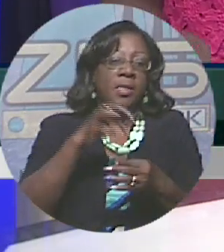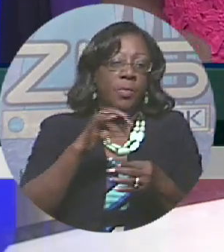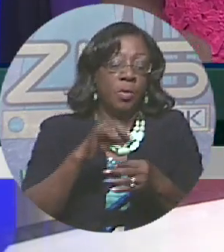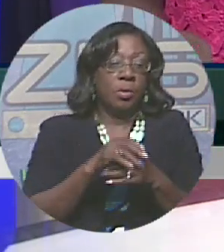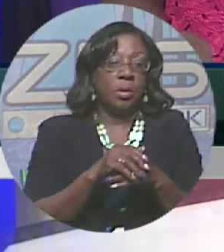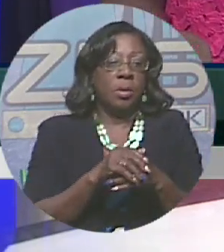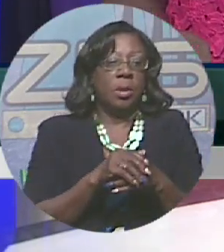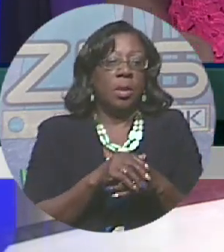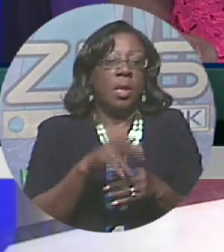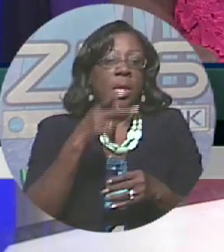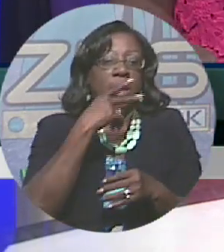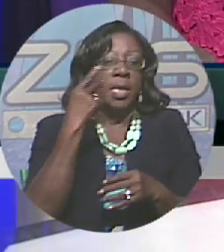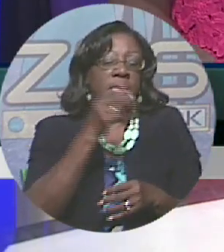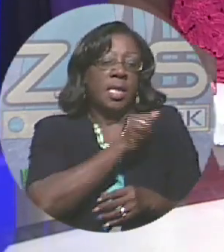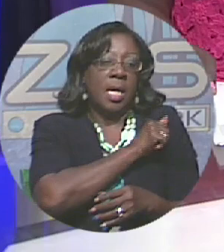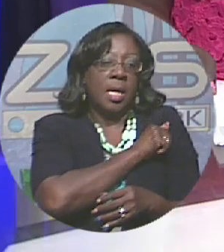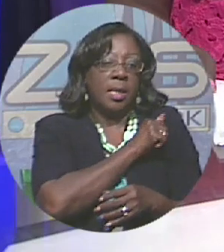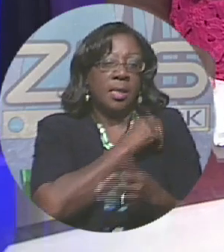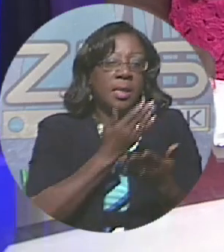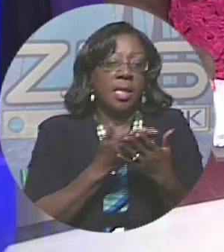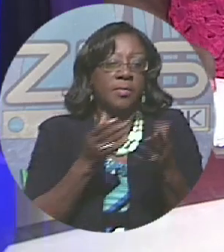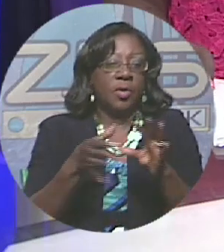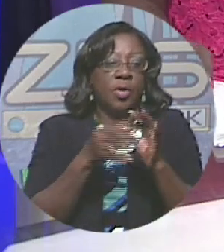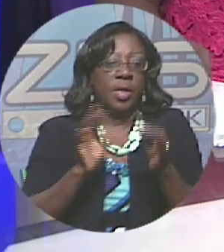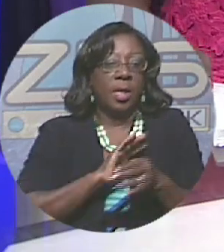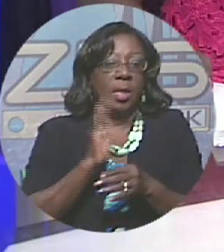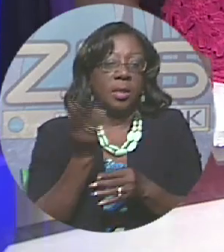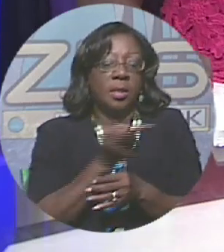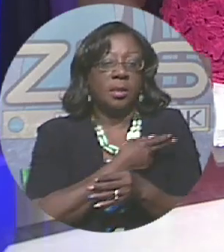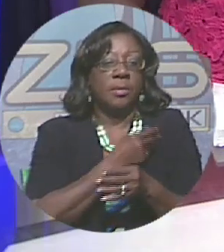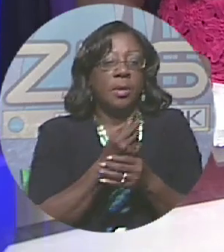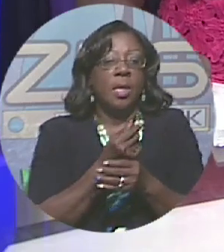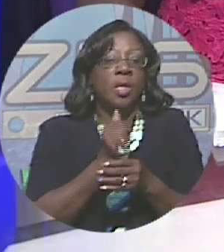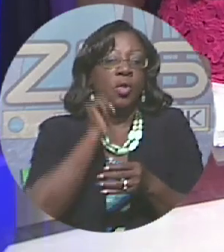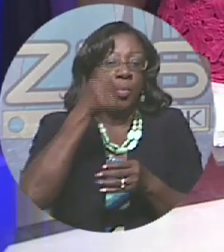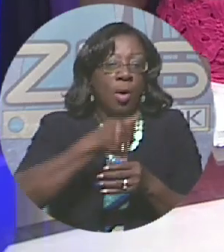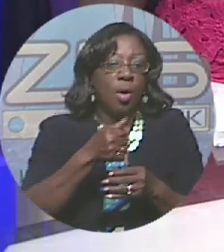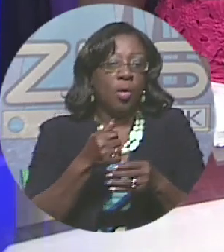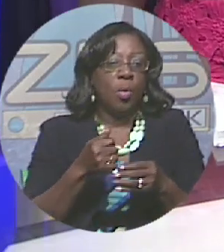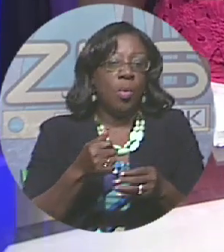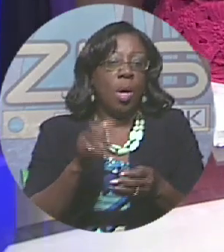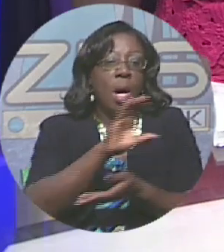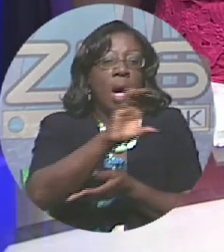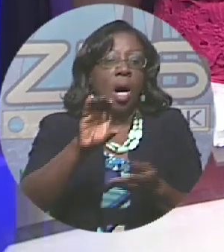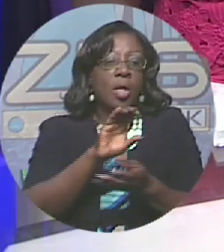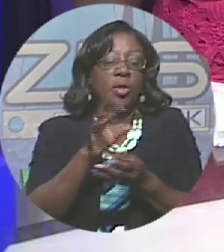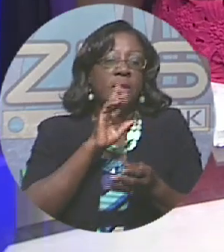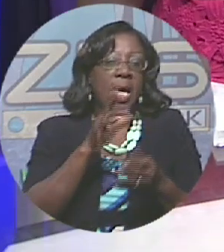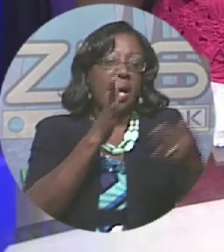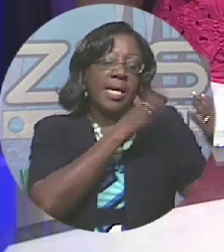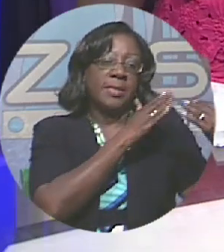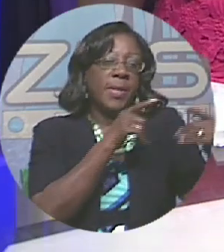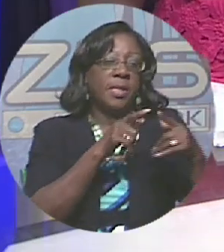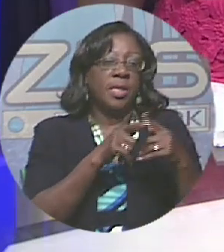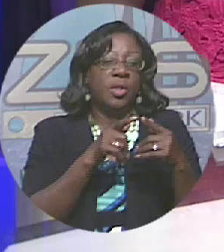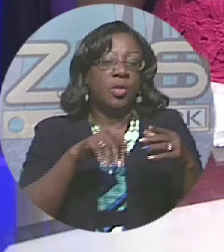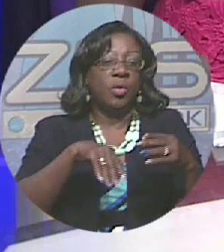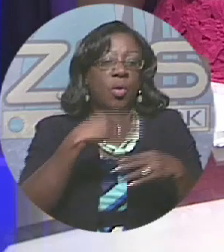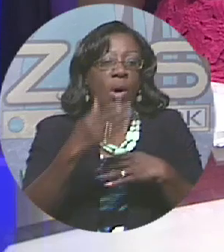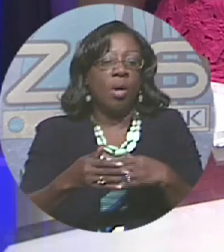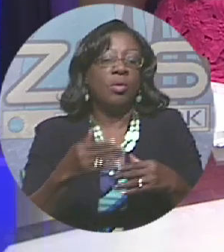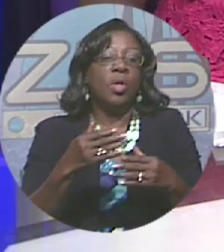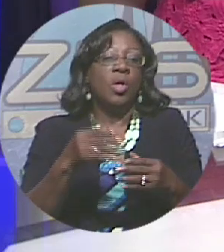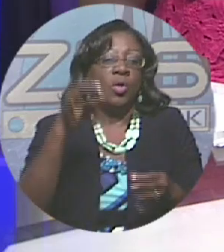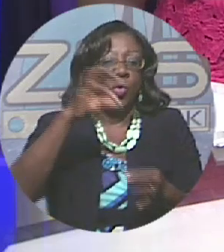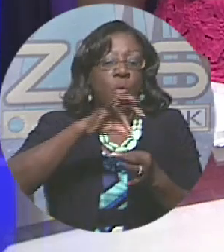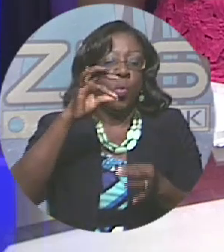I'm Keisha Adderley. Thanks for joining us tonight. Topping the news, tomorrow, hundreds are expected to turn out to say yay or nay